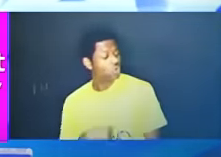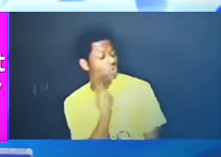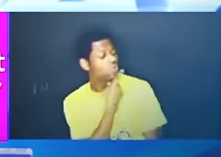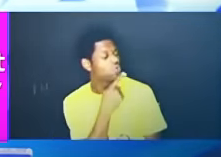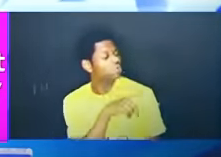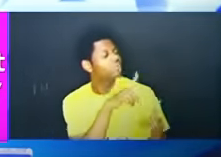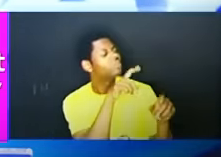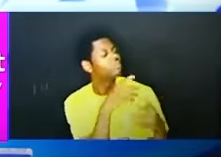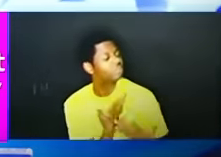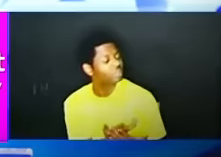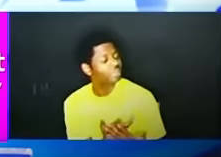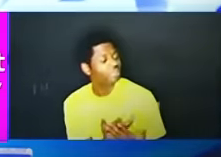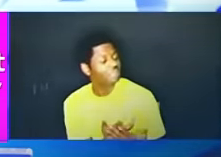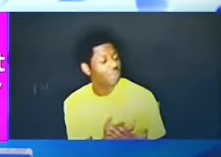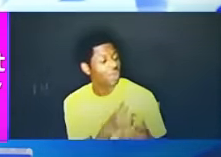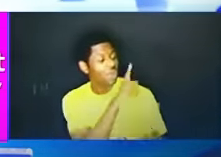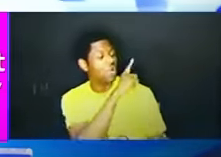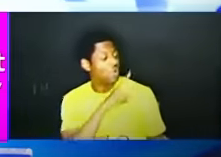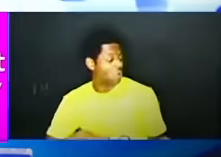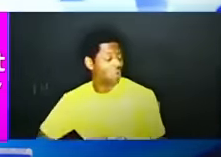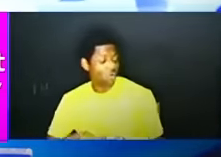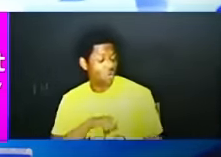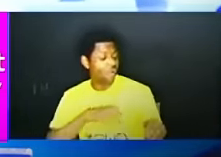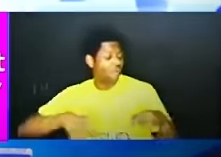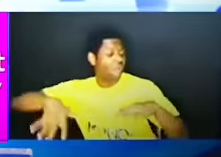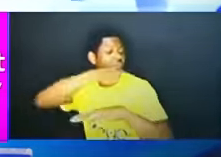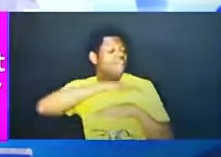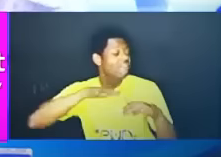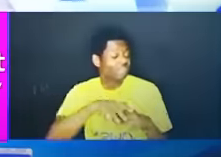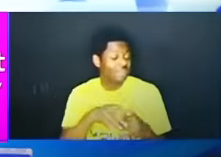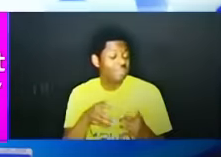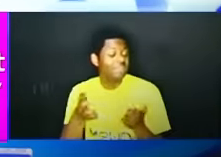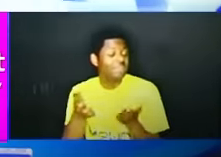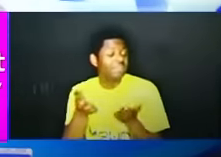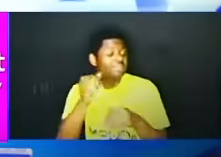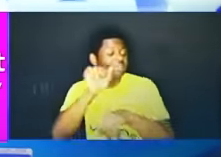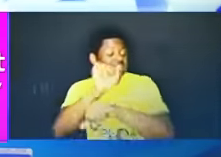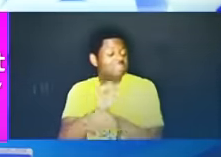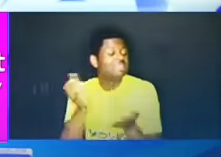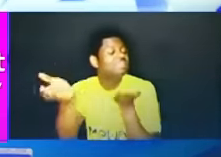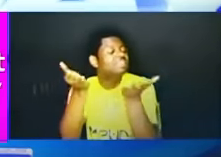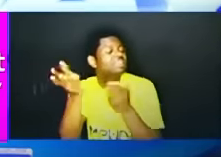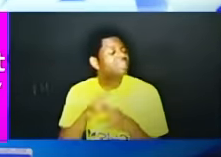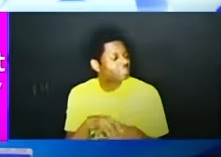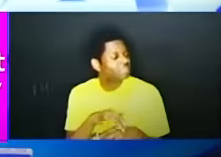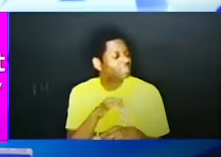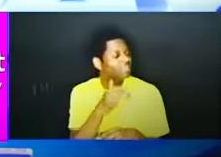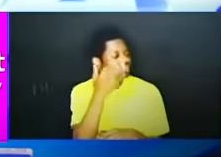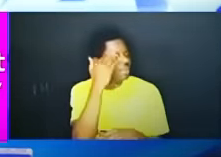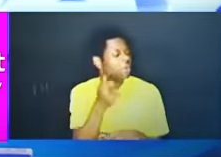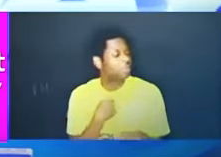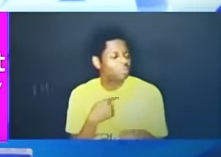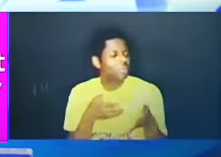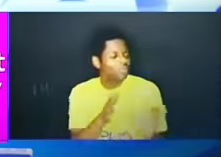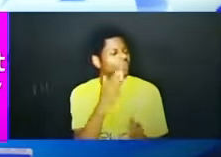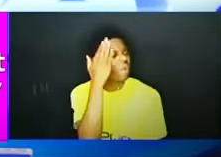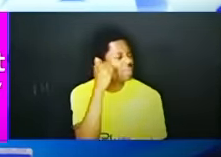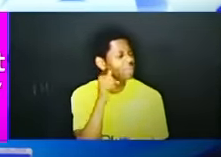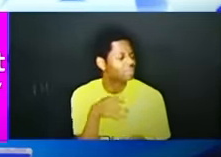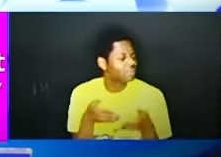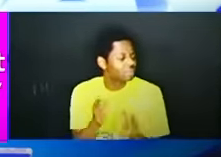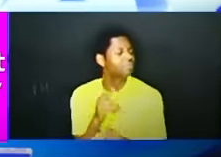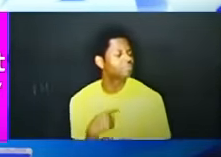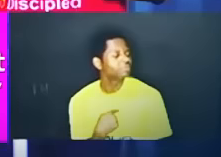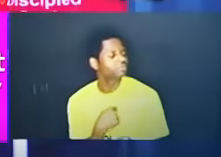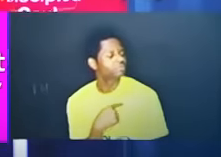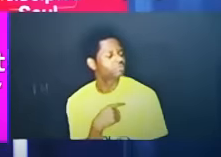slaves? Now, Pharaoh. That I should allow you to go. Who is that kind of Lord? Lord over slaves.